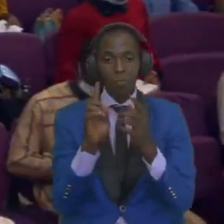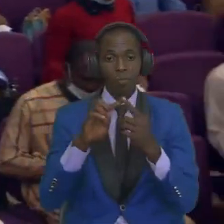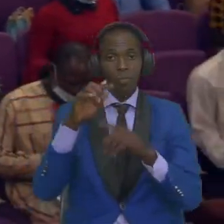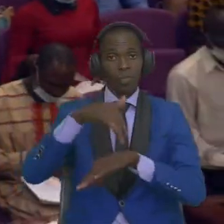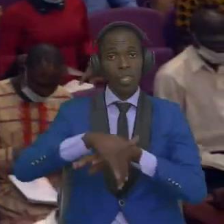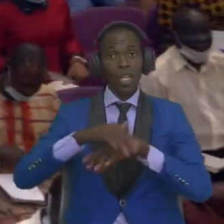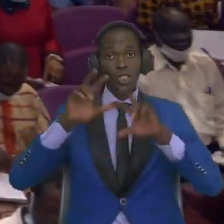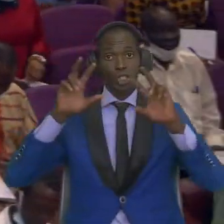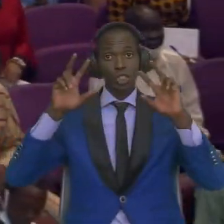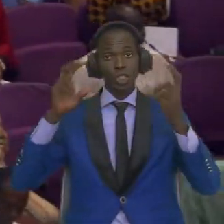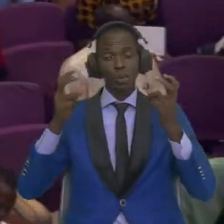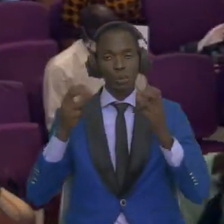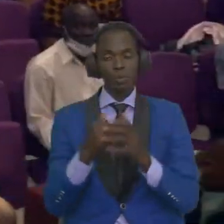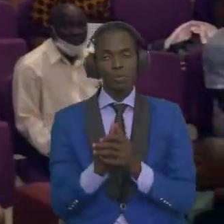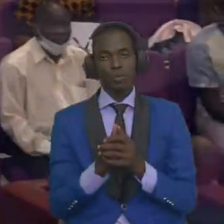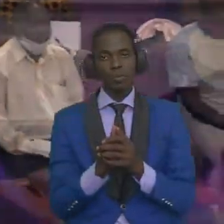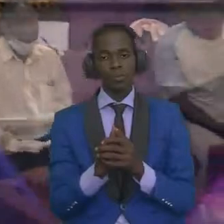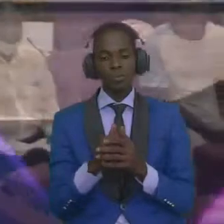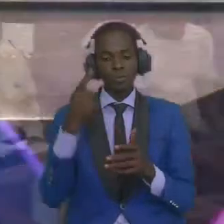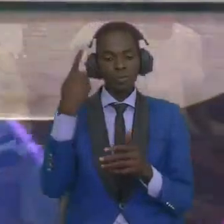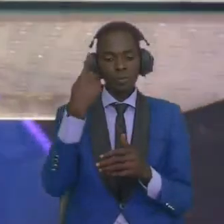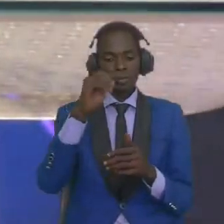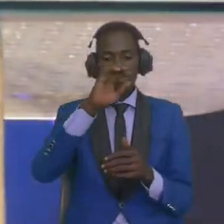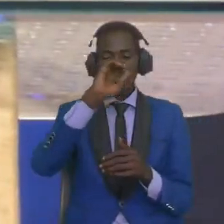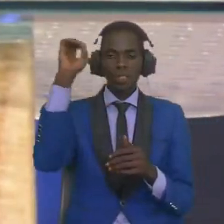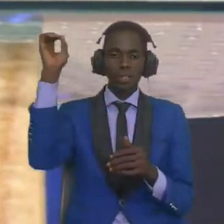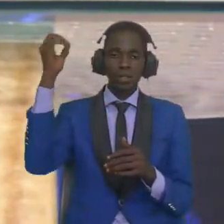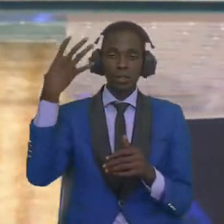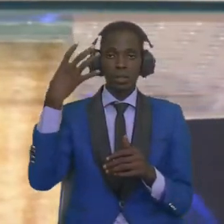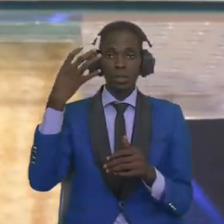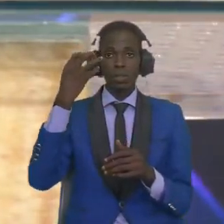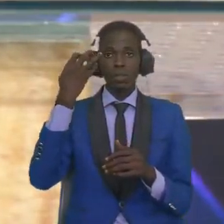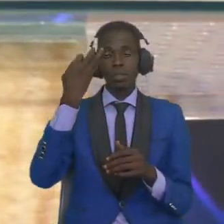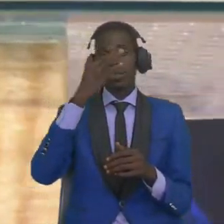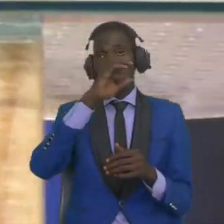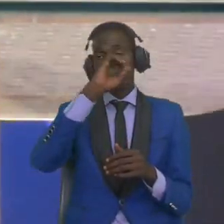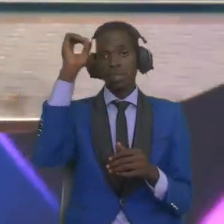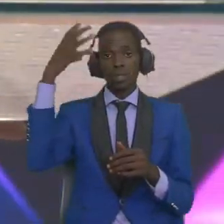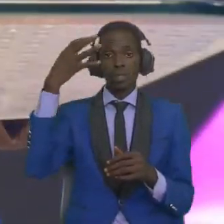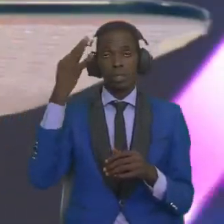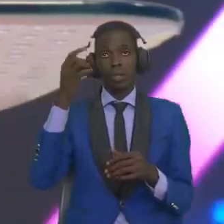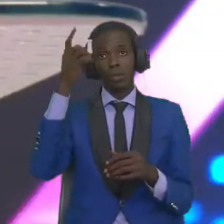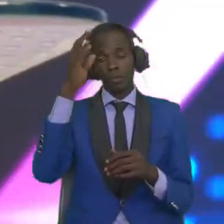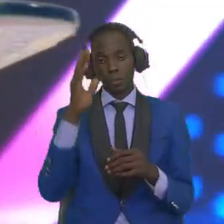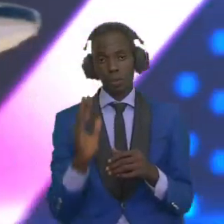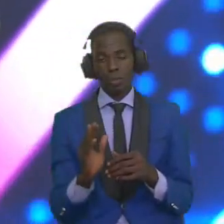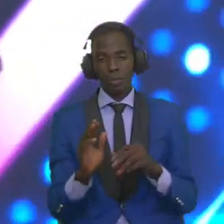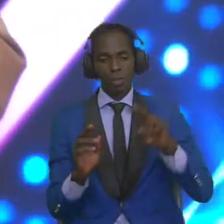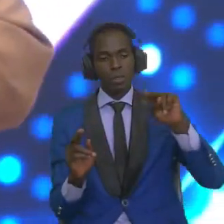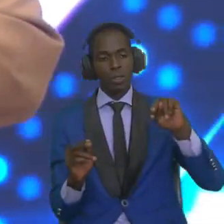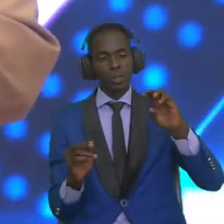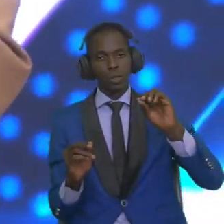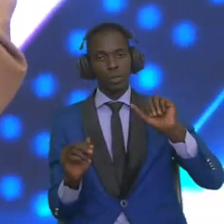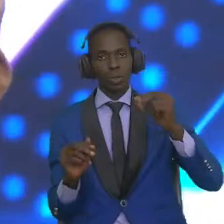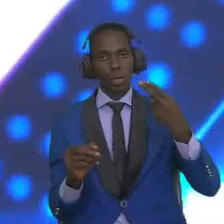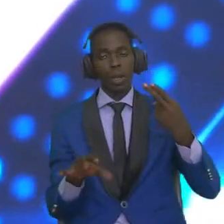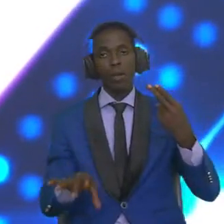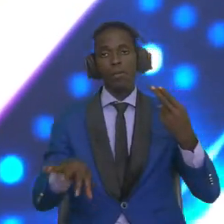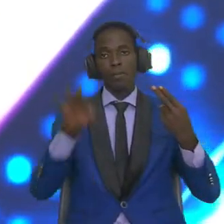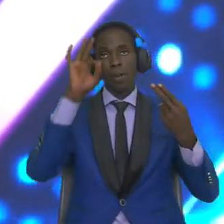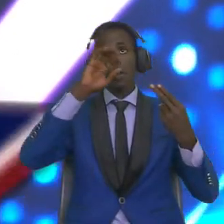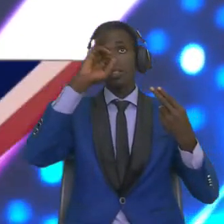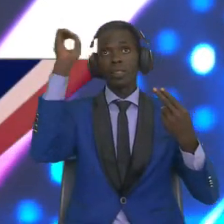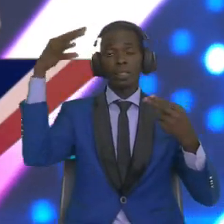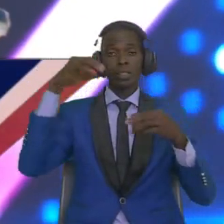Tonight we're talking about the grace of God. Noah found grace in the sight of God, and